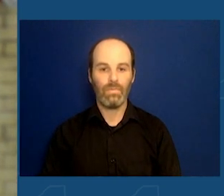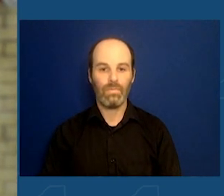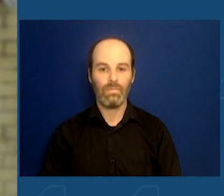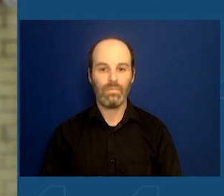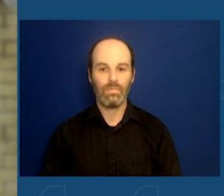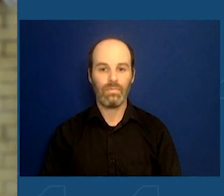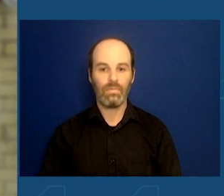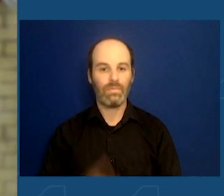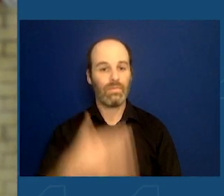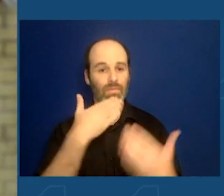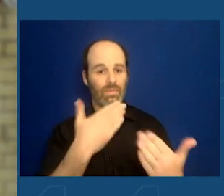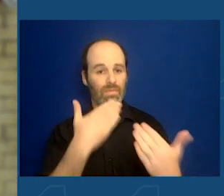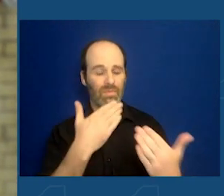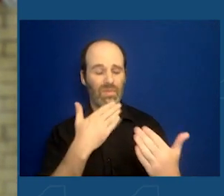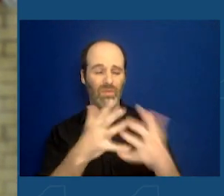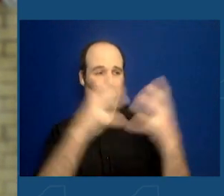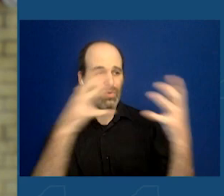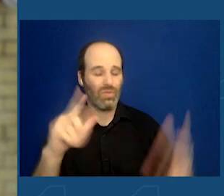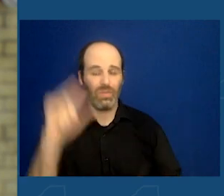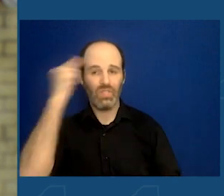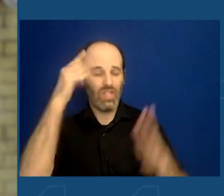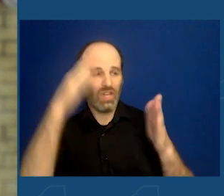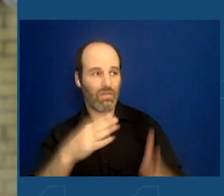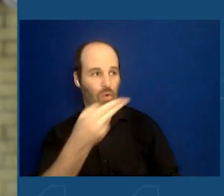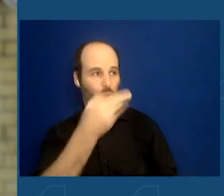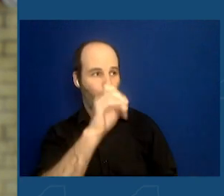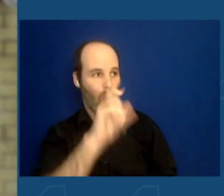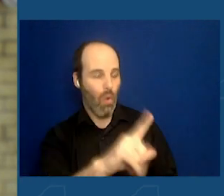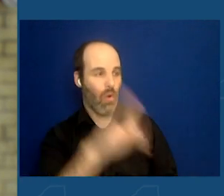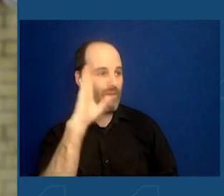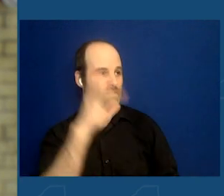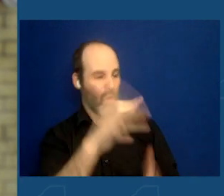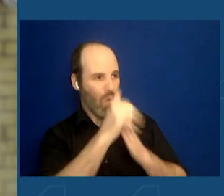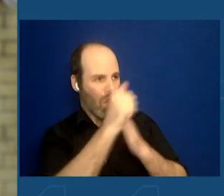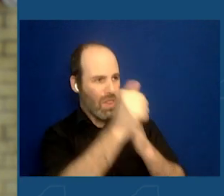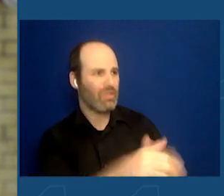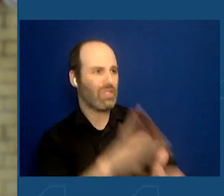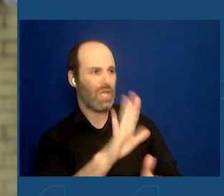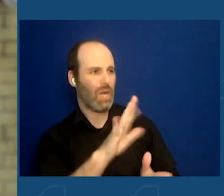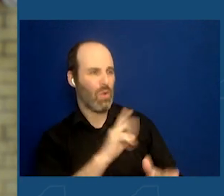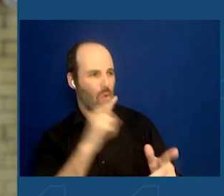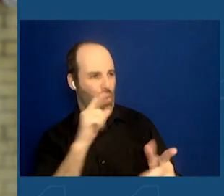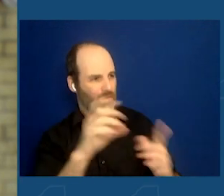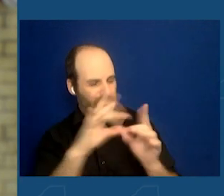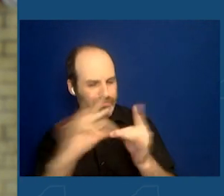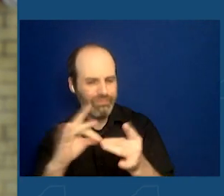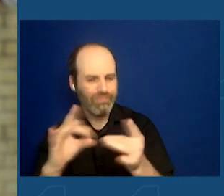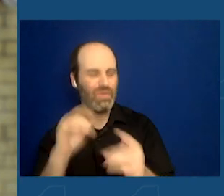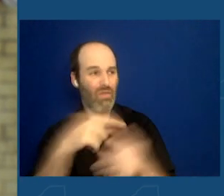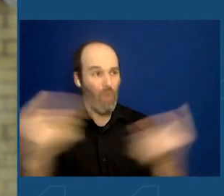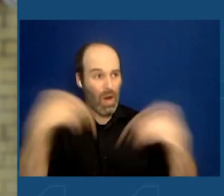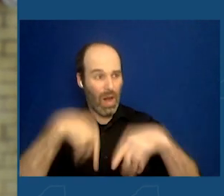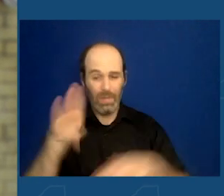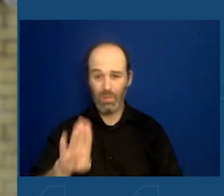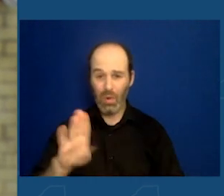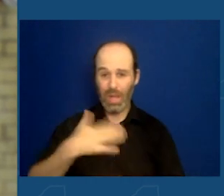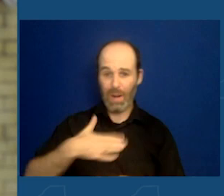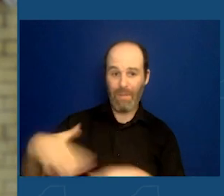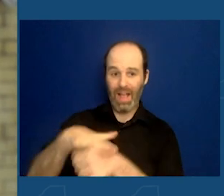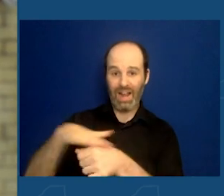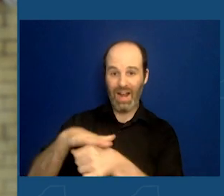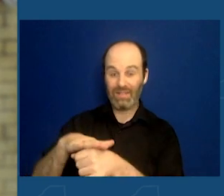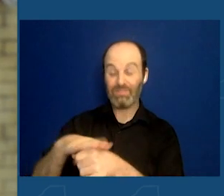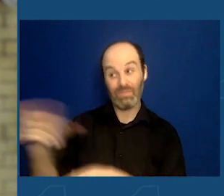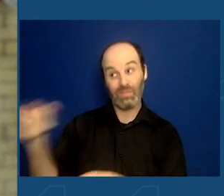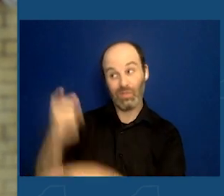Thank you very much, Governor Hochul, for your leadership, for your words, for coming to Brooklyn, for coming to my district. And she's right. I can see from